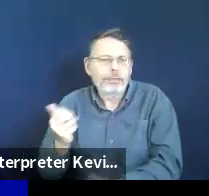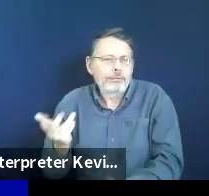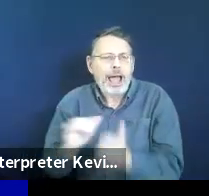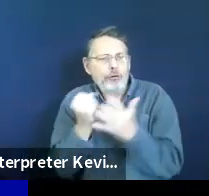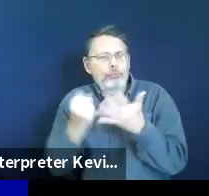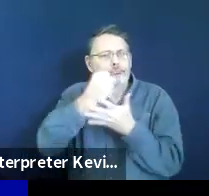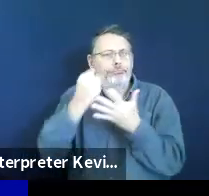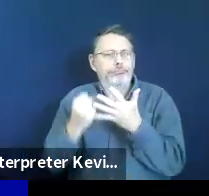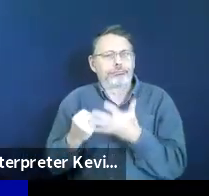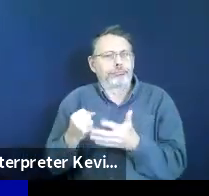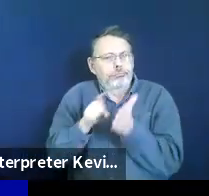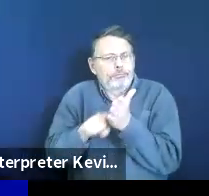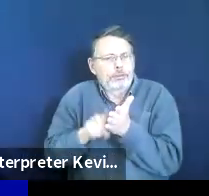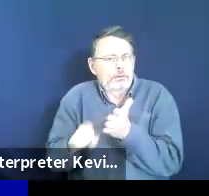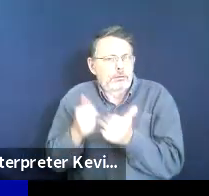Sure.